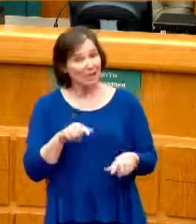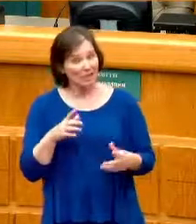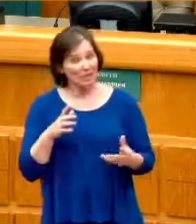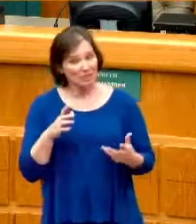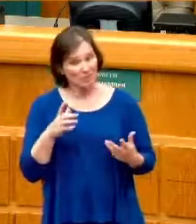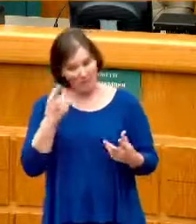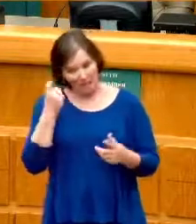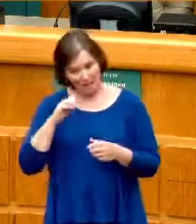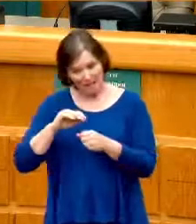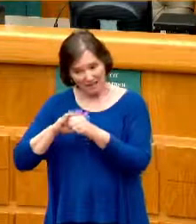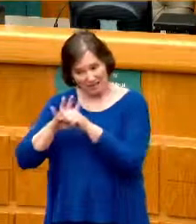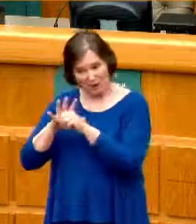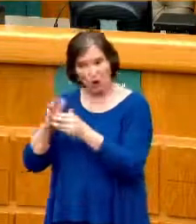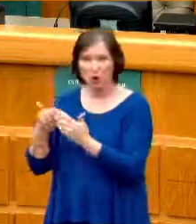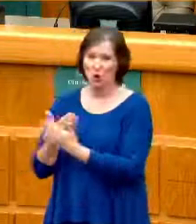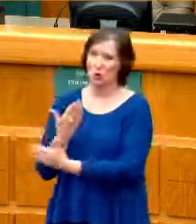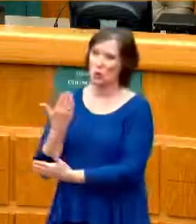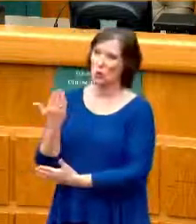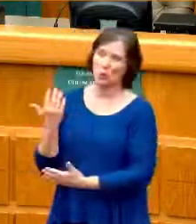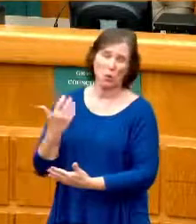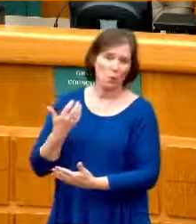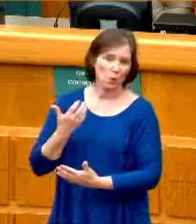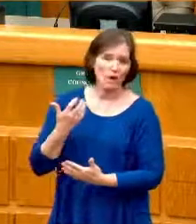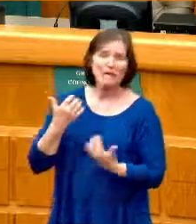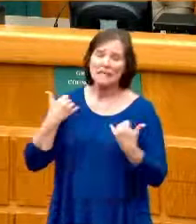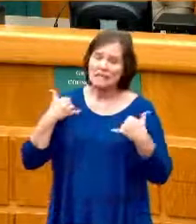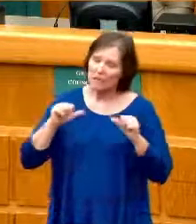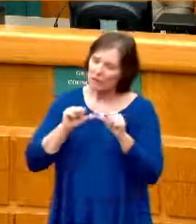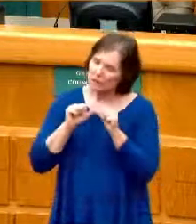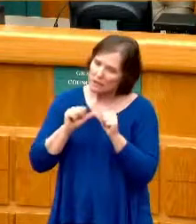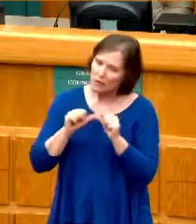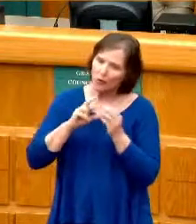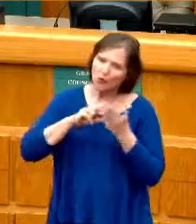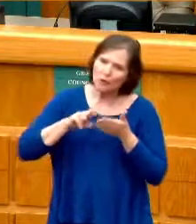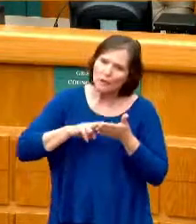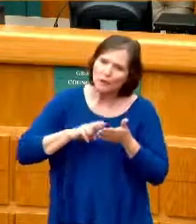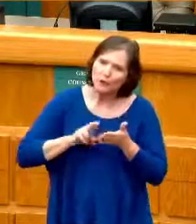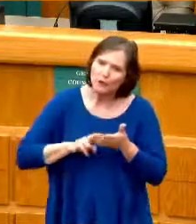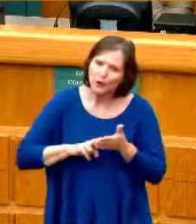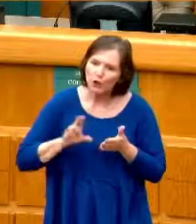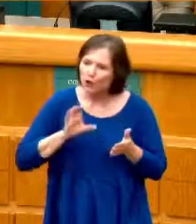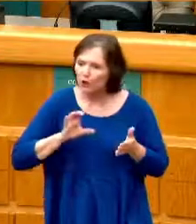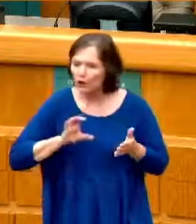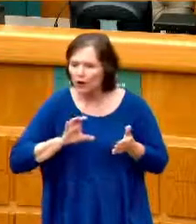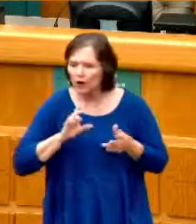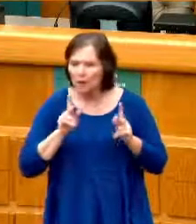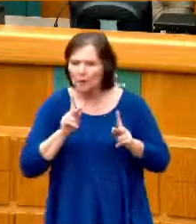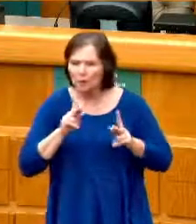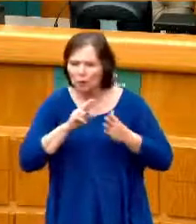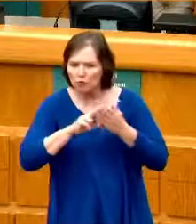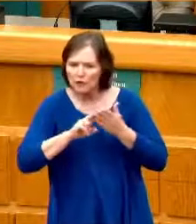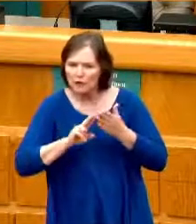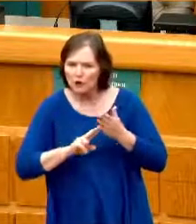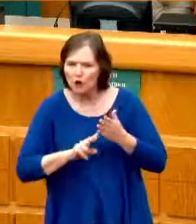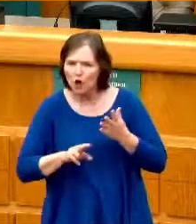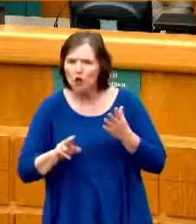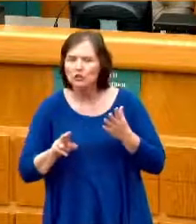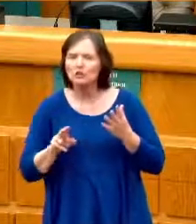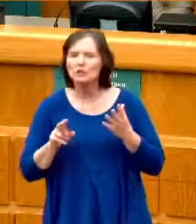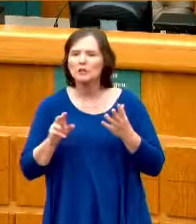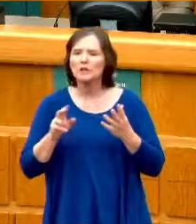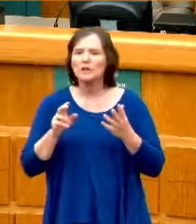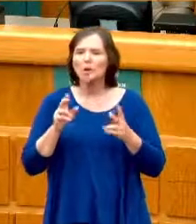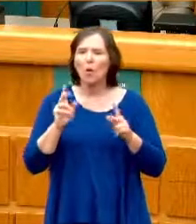lot of studies. They call them real-world studies. They're actually looking at society to see who's getting sick, how long has it been since they've taken their